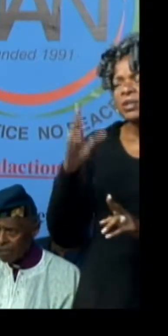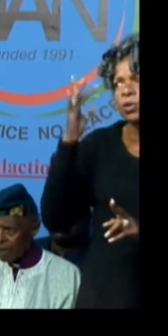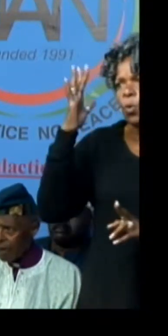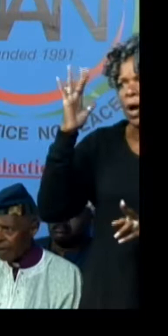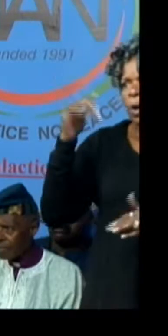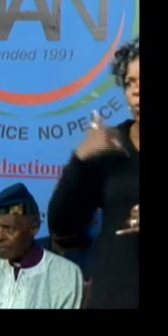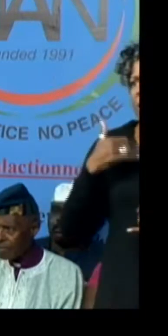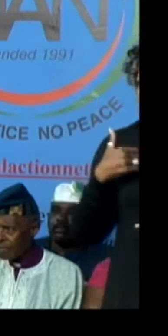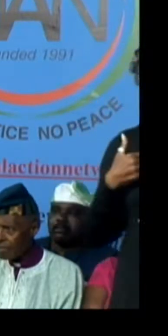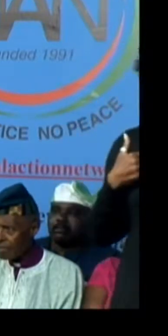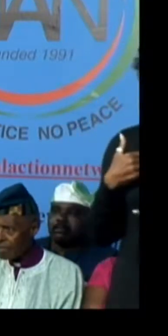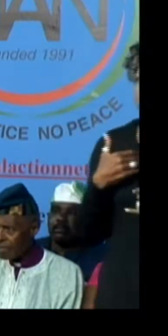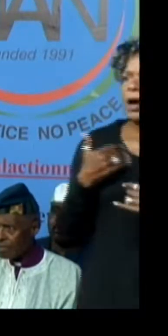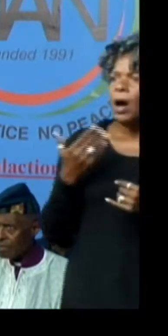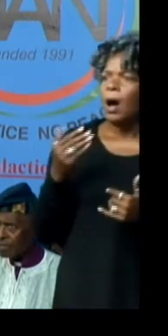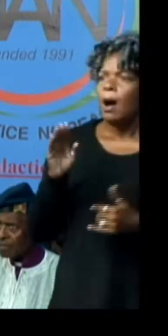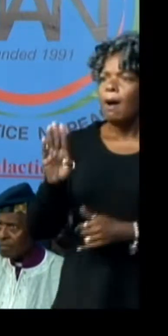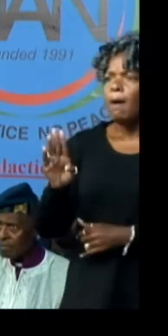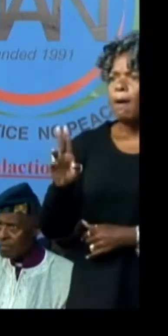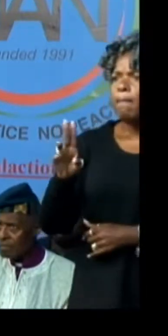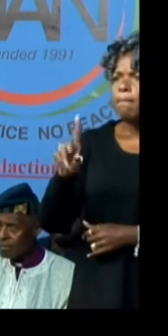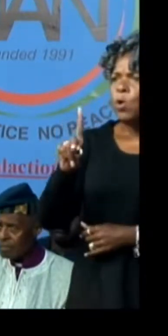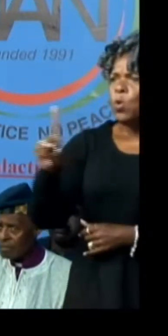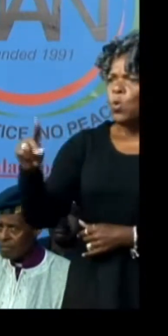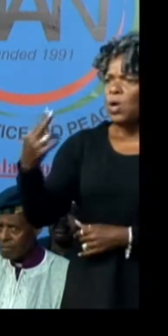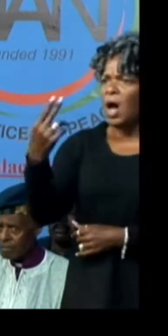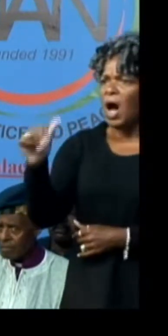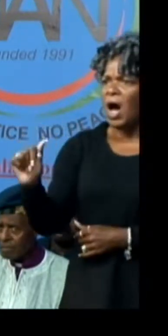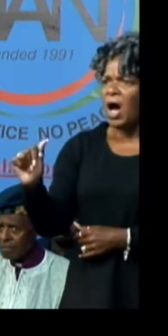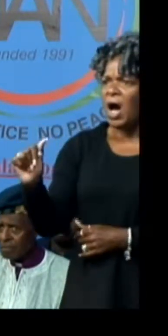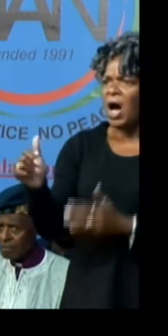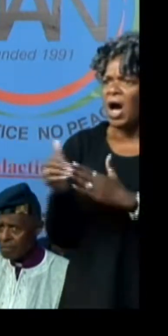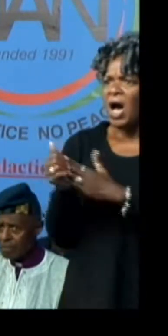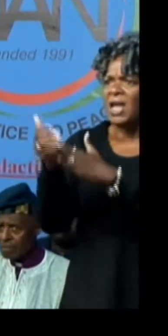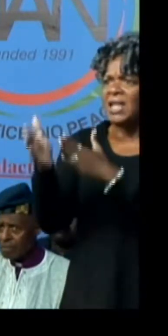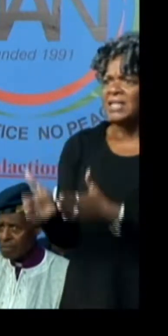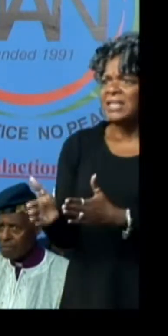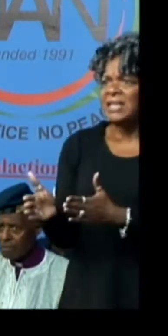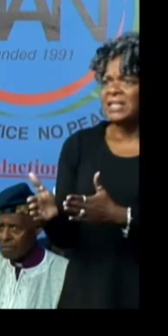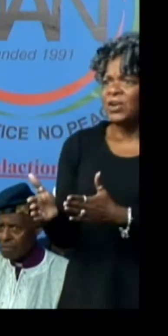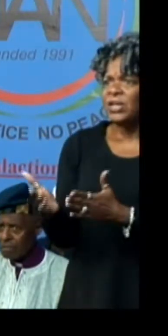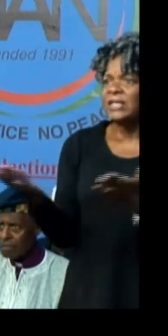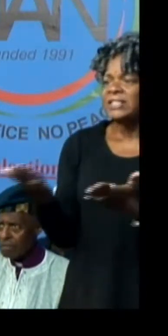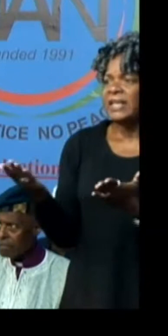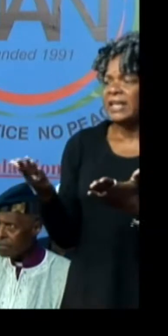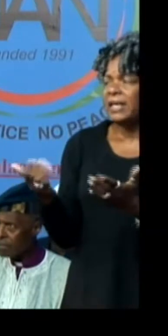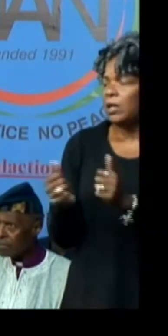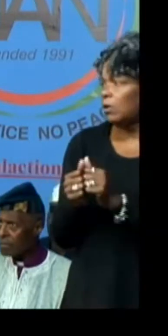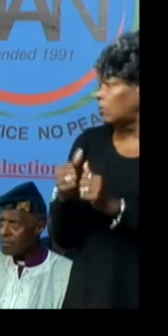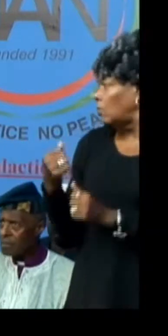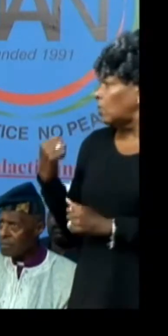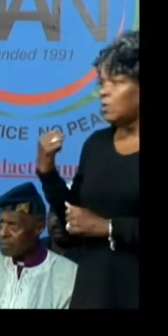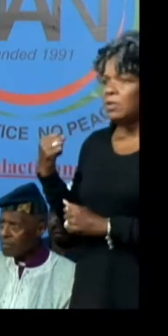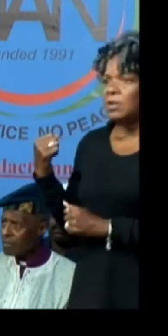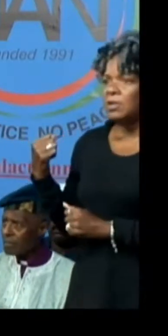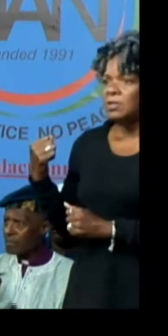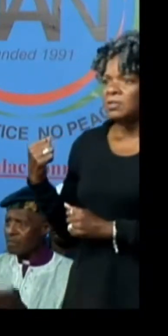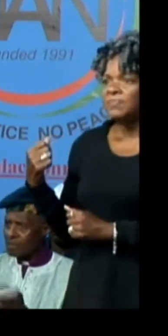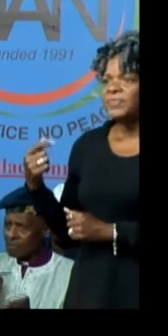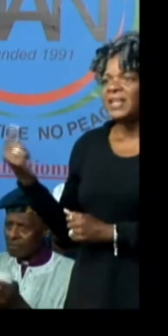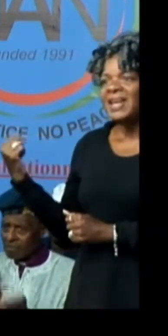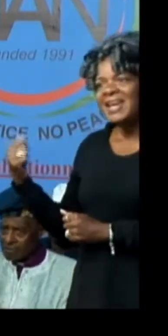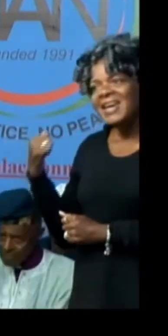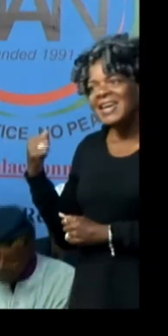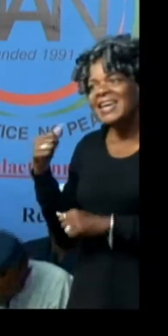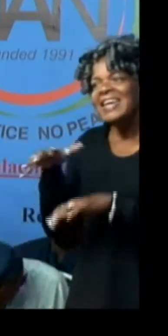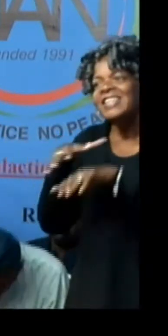globe. His Holiness, the Gal Wang Drukpa, is with us, and he's endorsing and